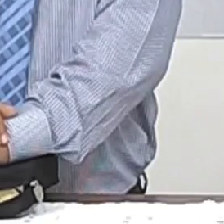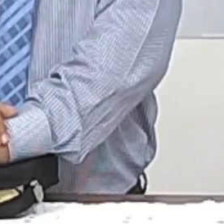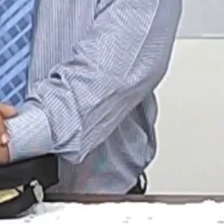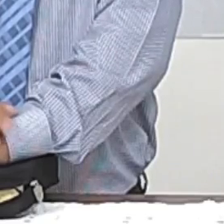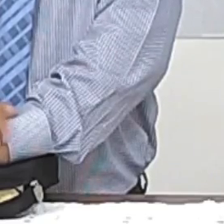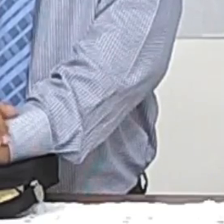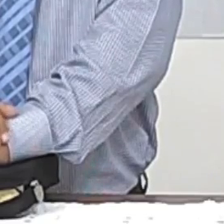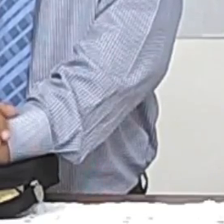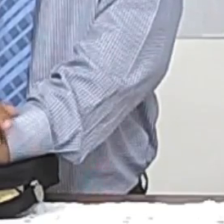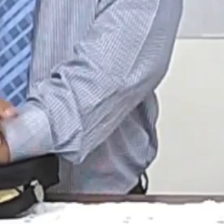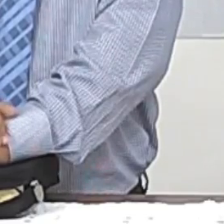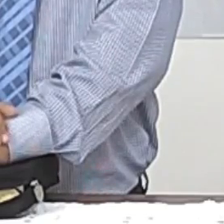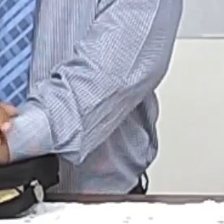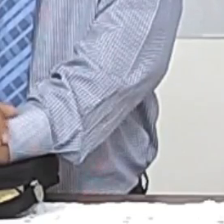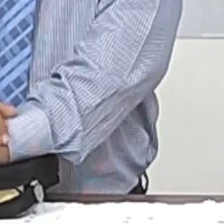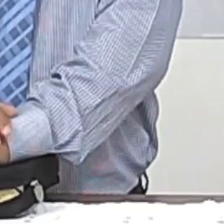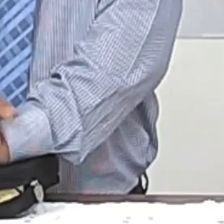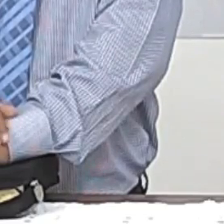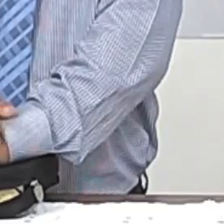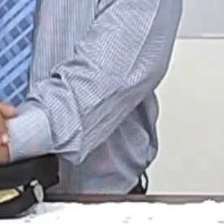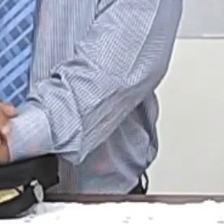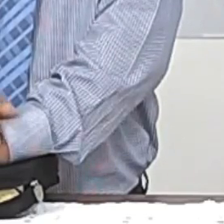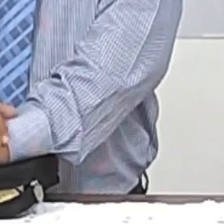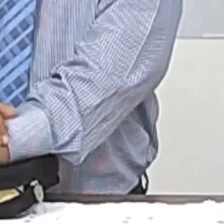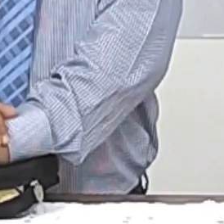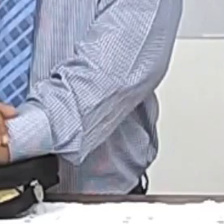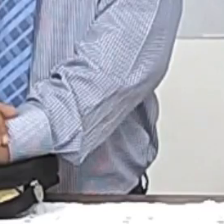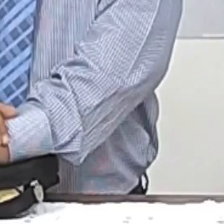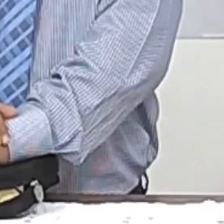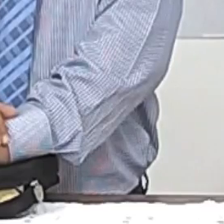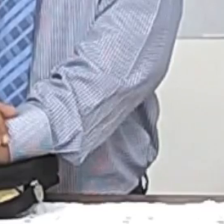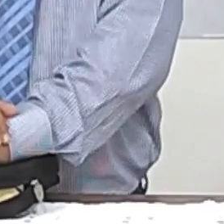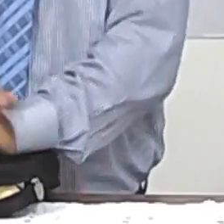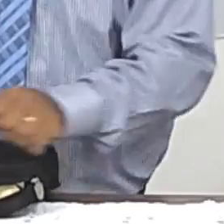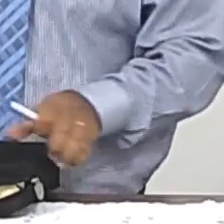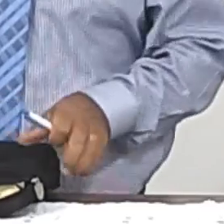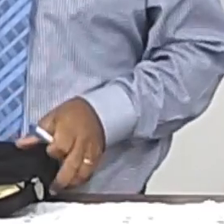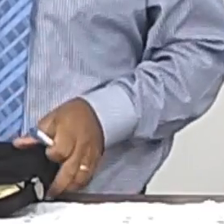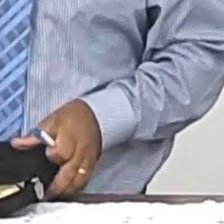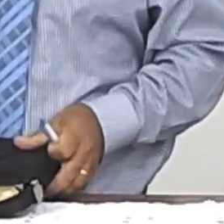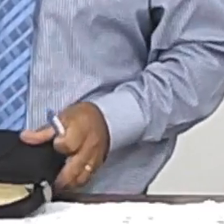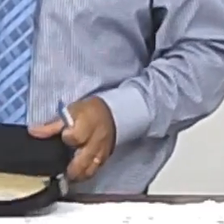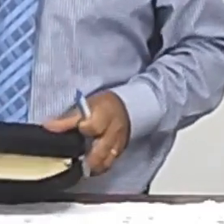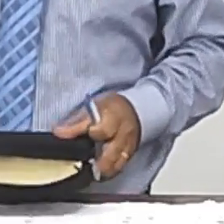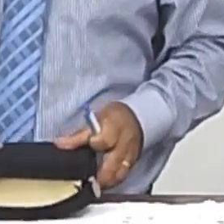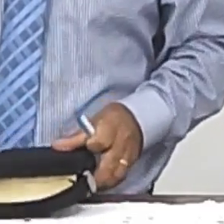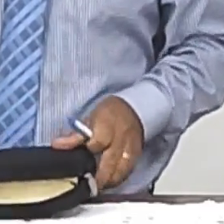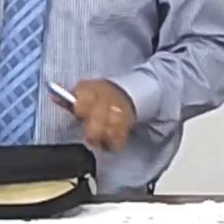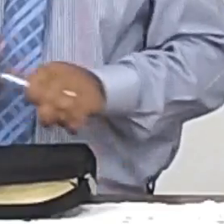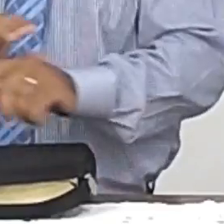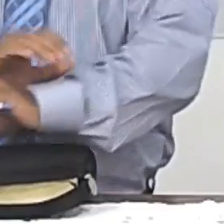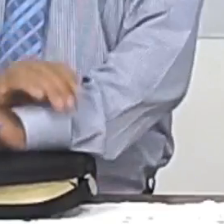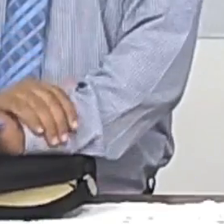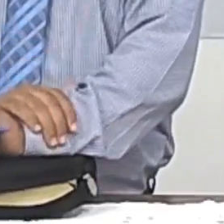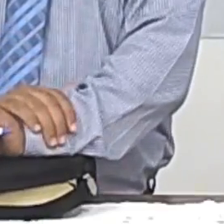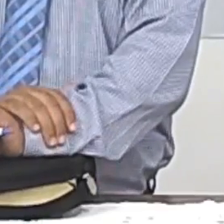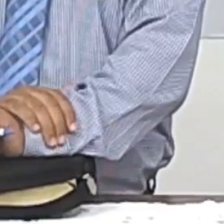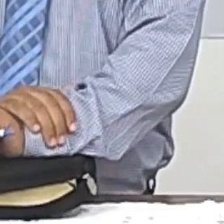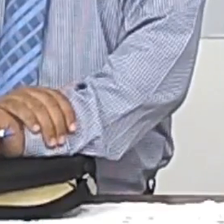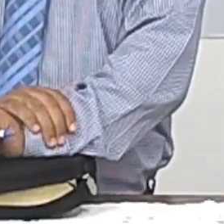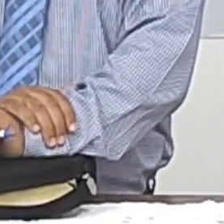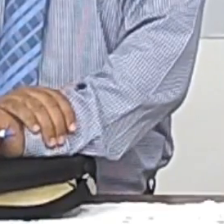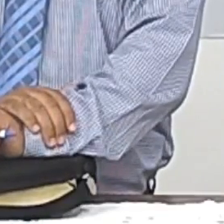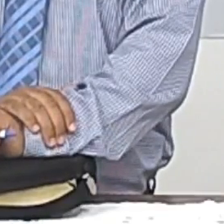Bless them, O Lord, so that they may be a blessing whatever they pass by, at home, on the streets, at